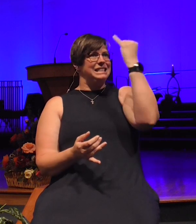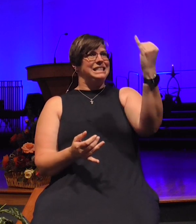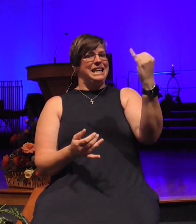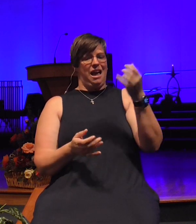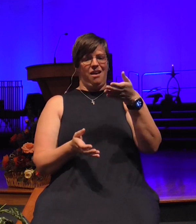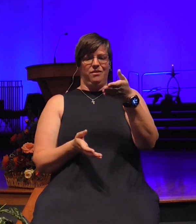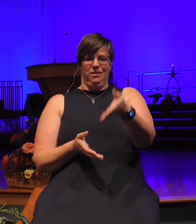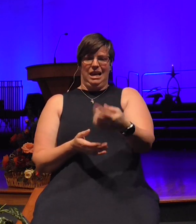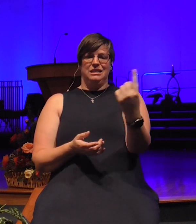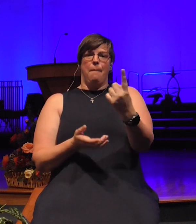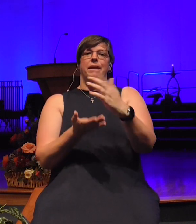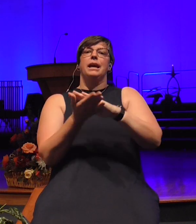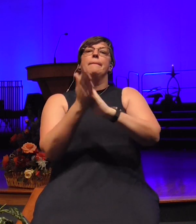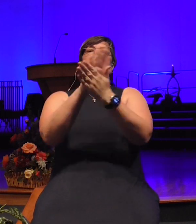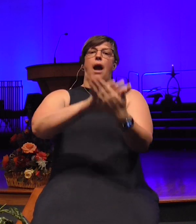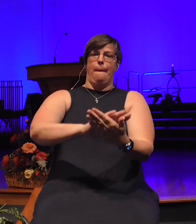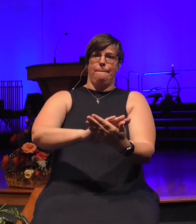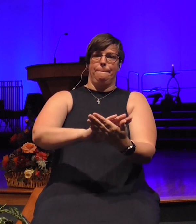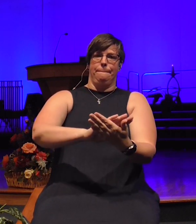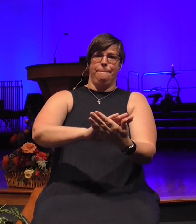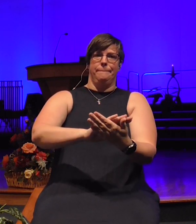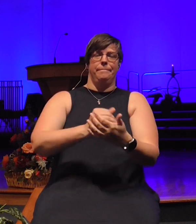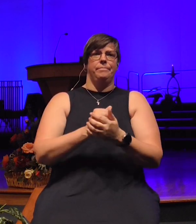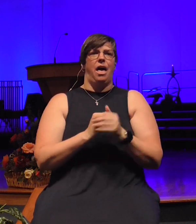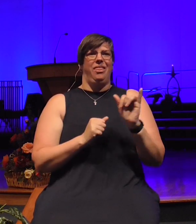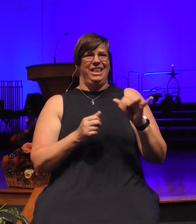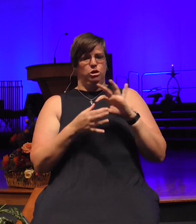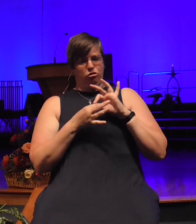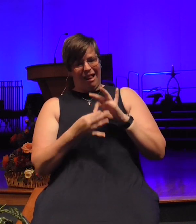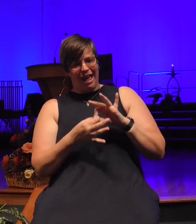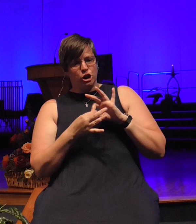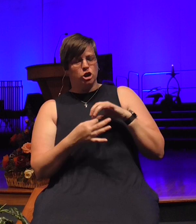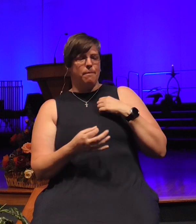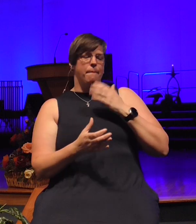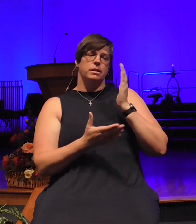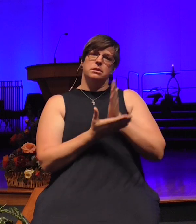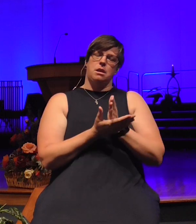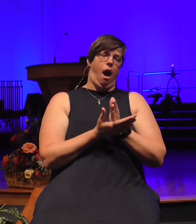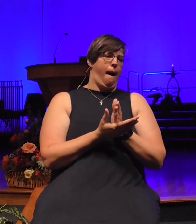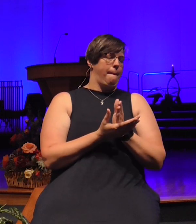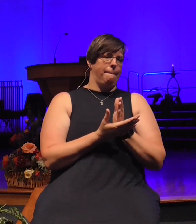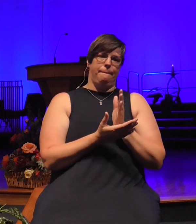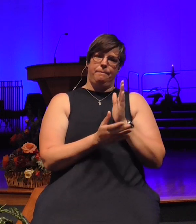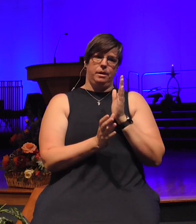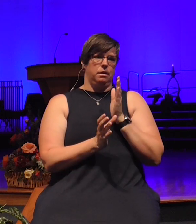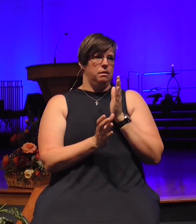become. This relationship, I'm going to stop meddling in it.